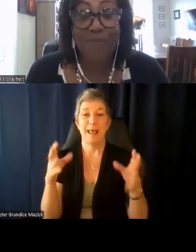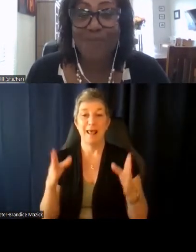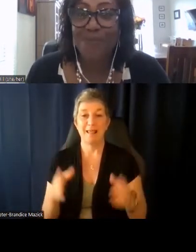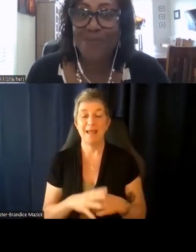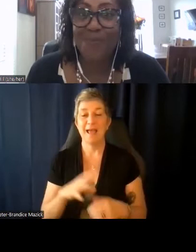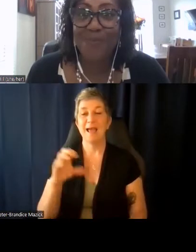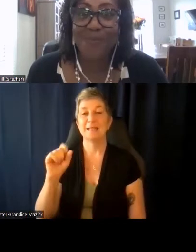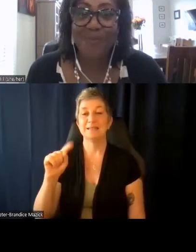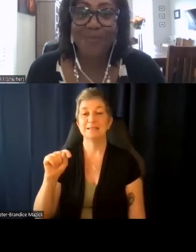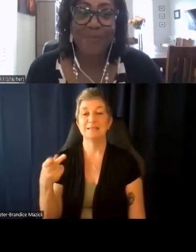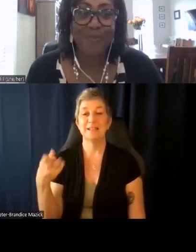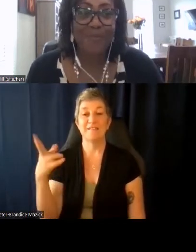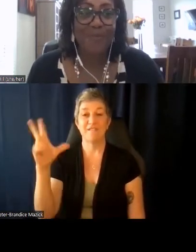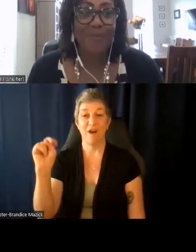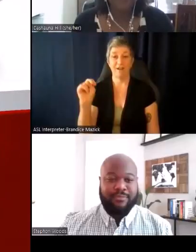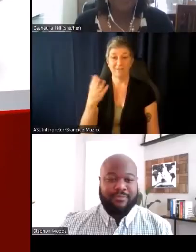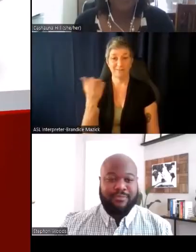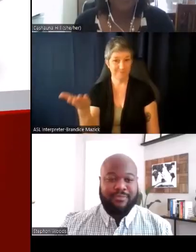Stefan?